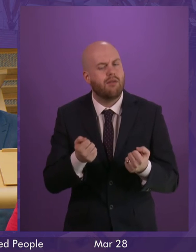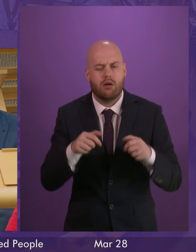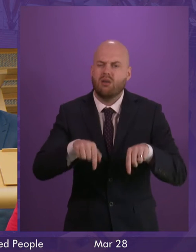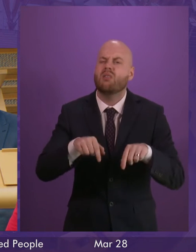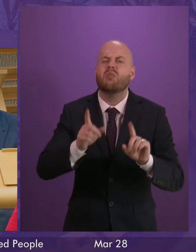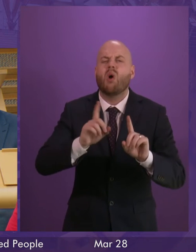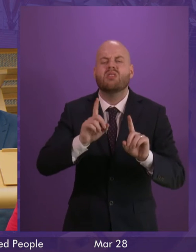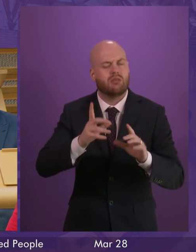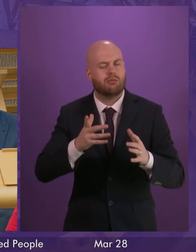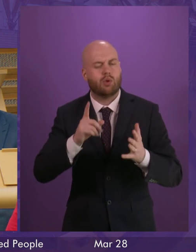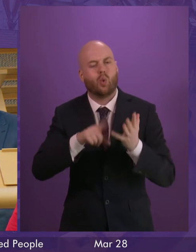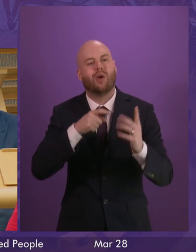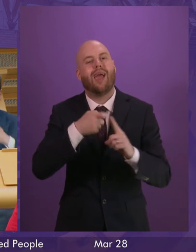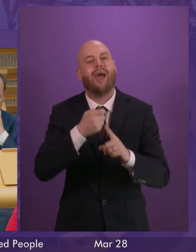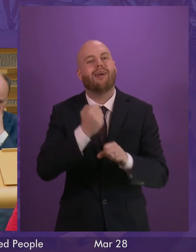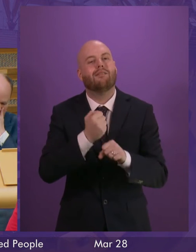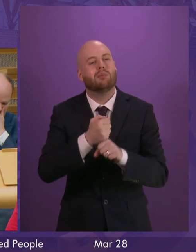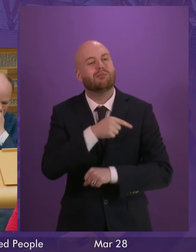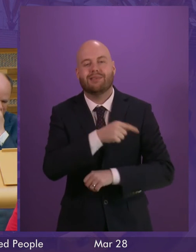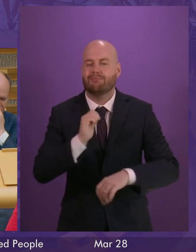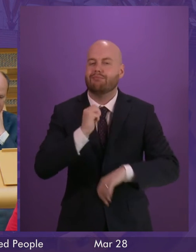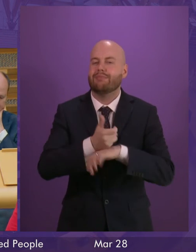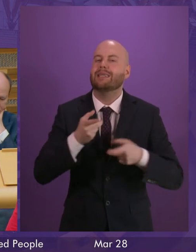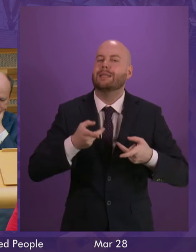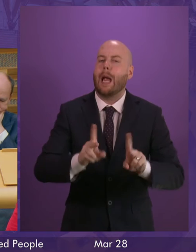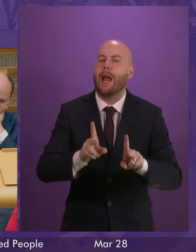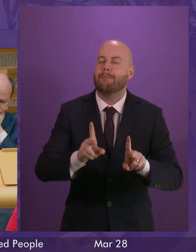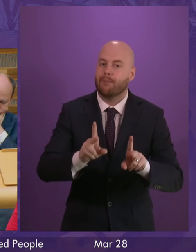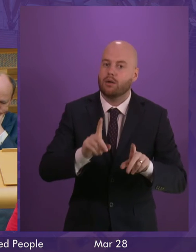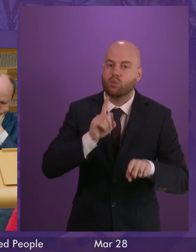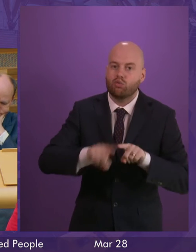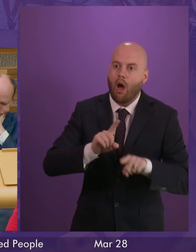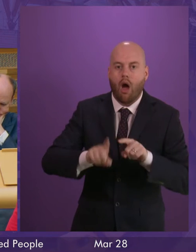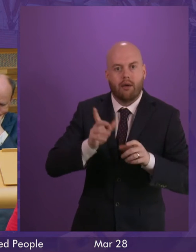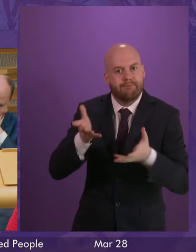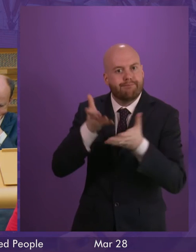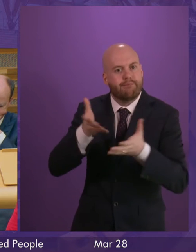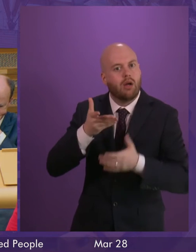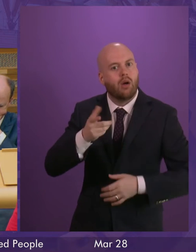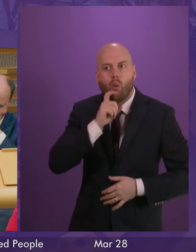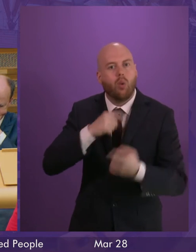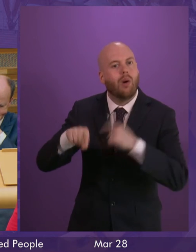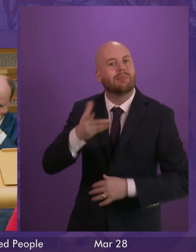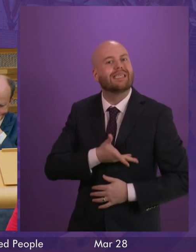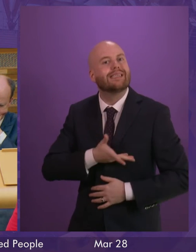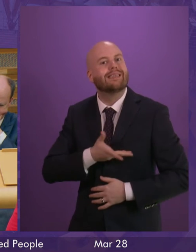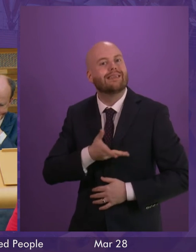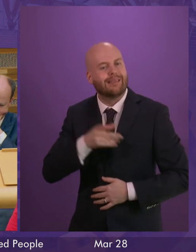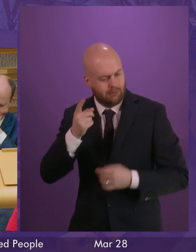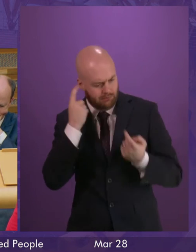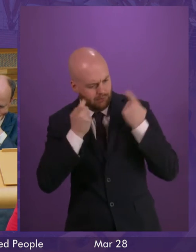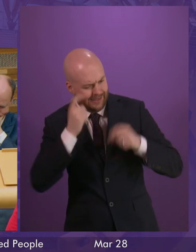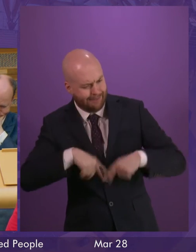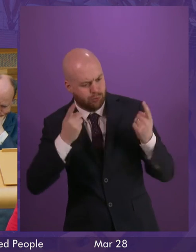by the UK Government that helps business think differently about disability and improve how they attract, recruit and retain